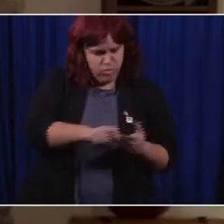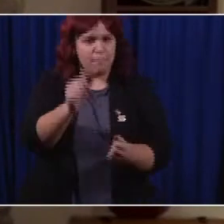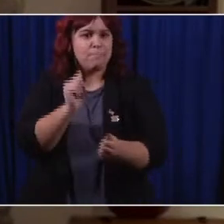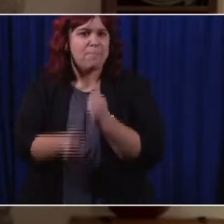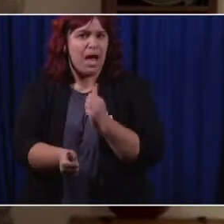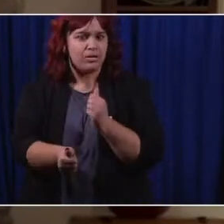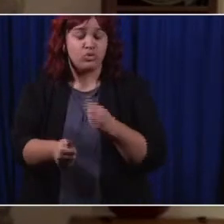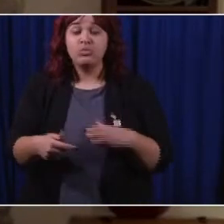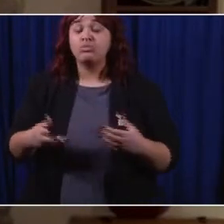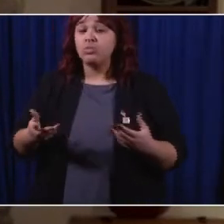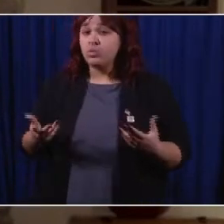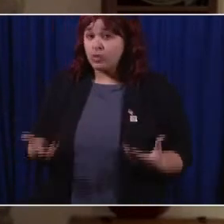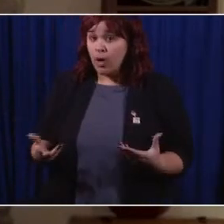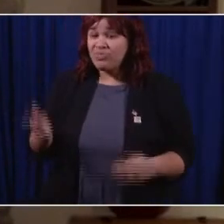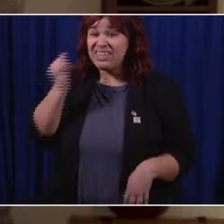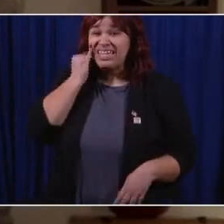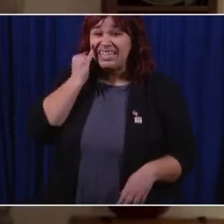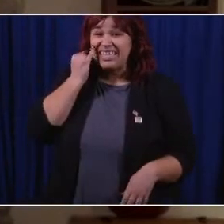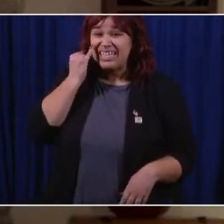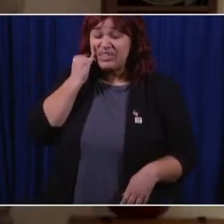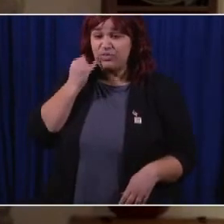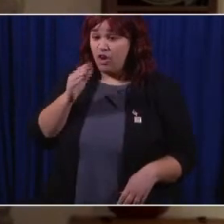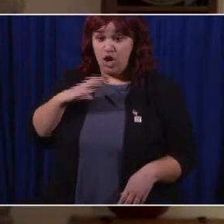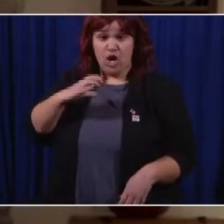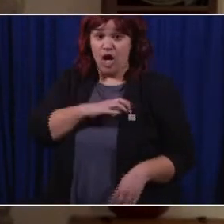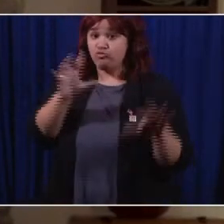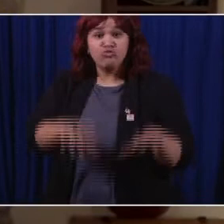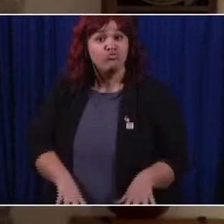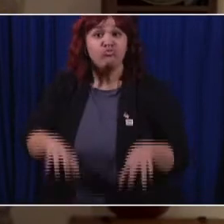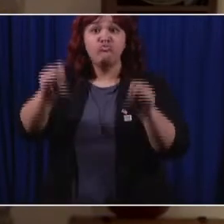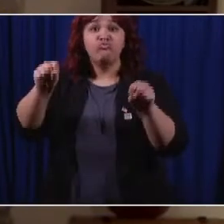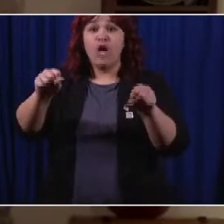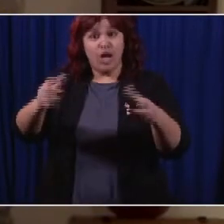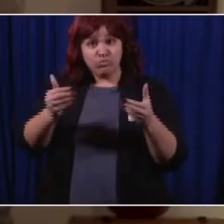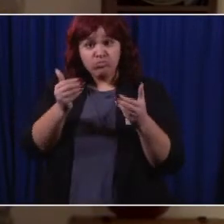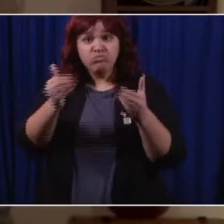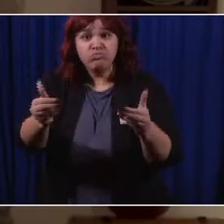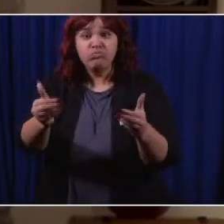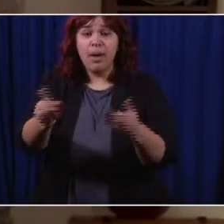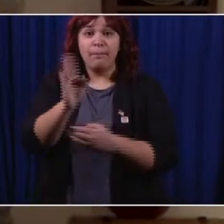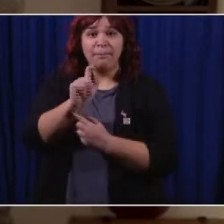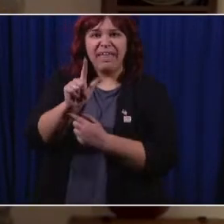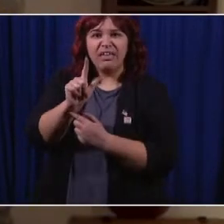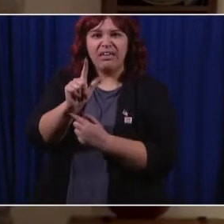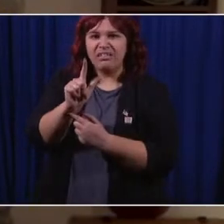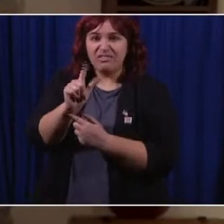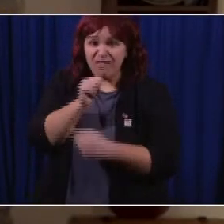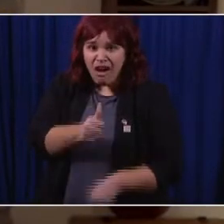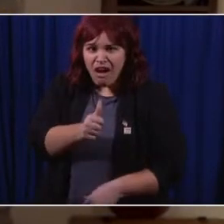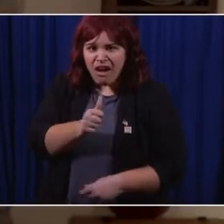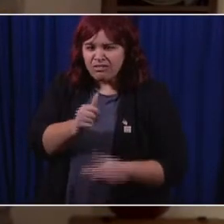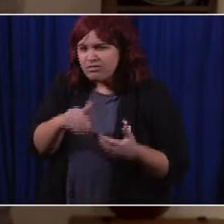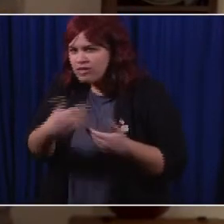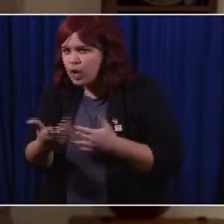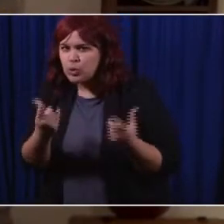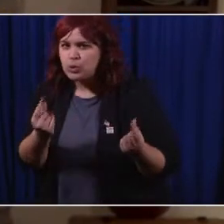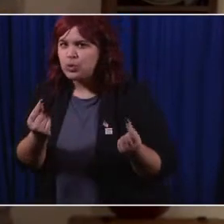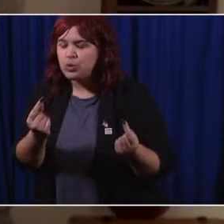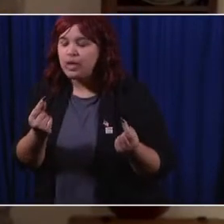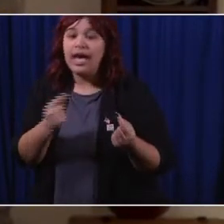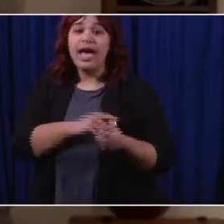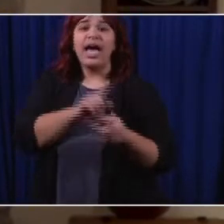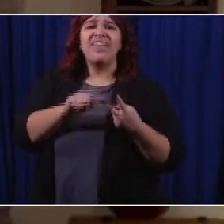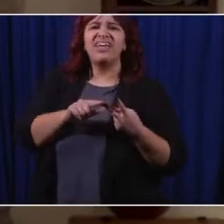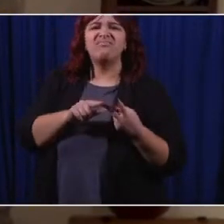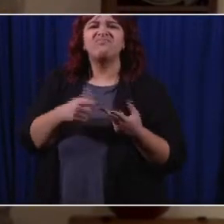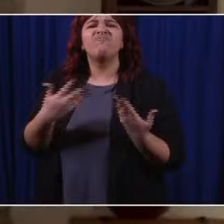act, what will Ohio do to get the vaccine out there? And can you talk about who's further down the line in getting